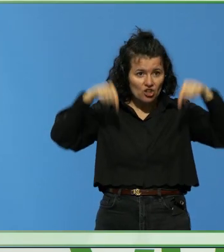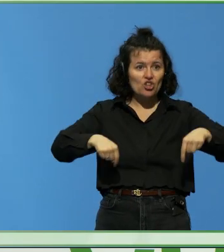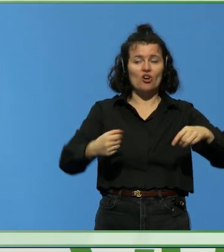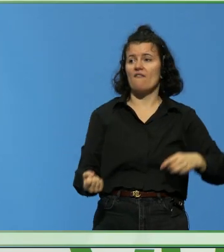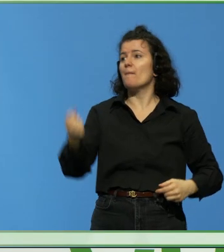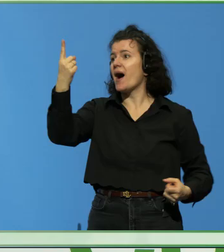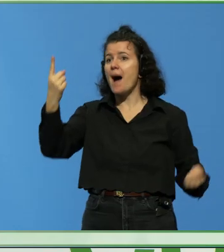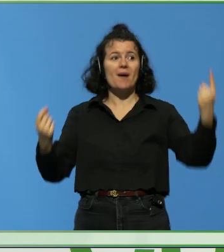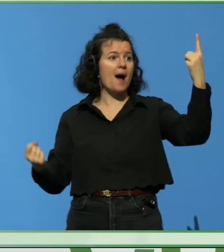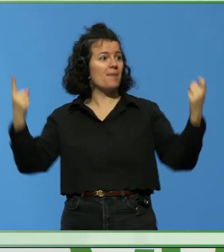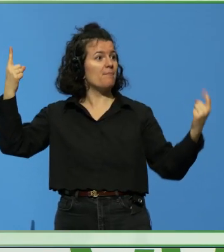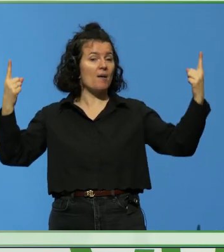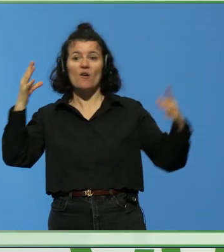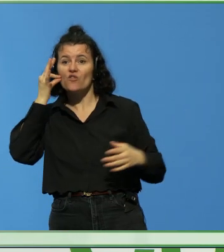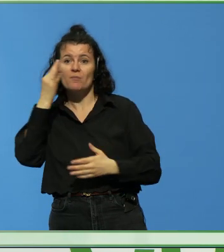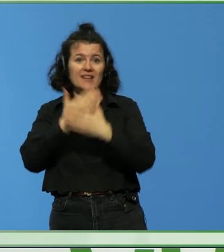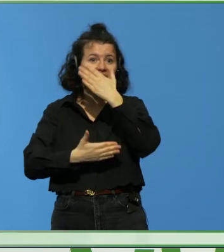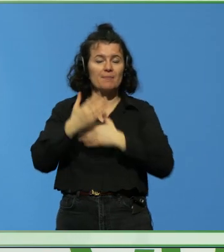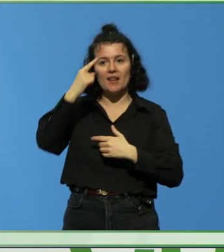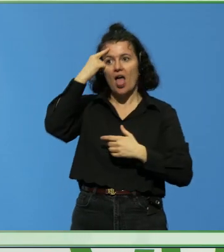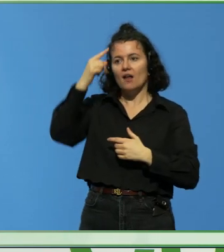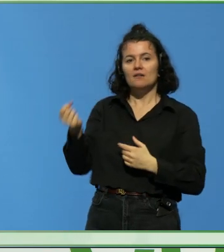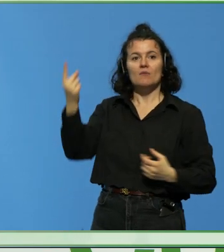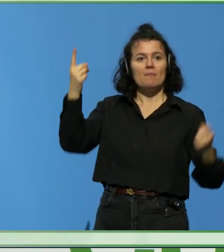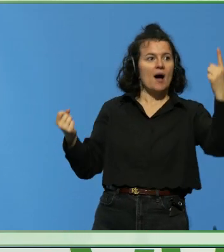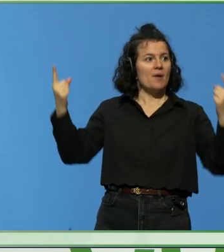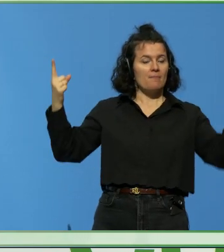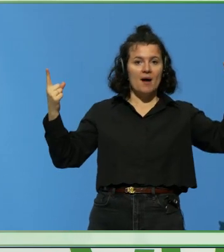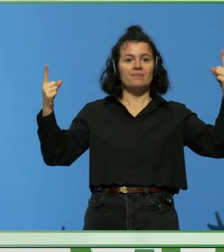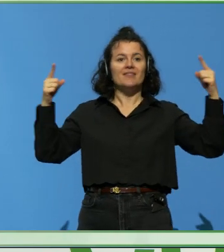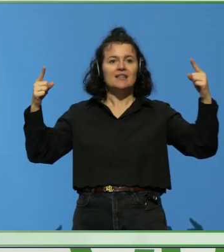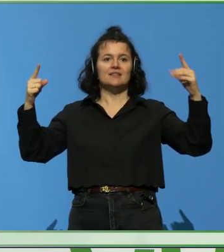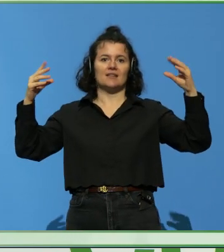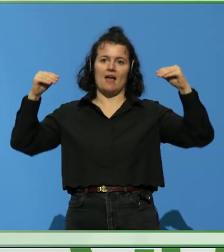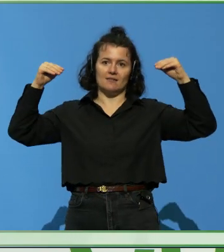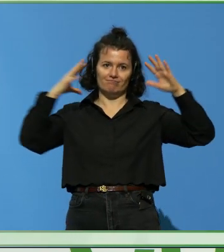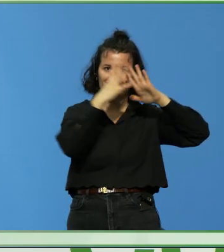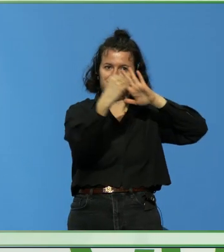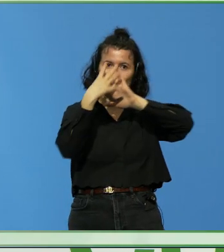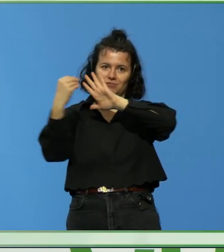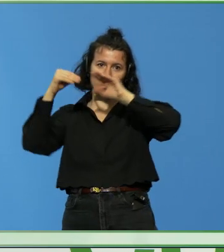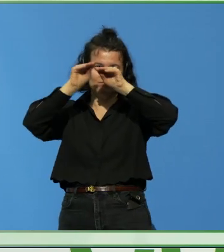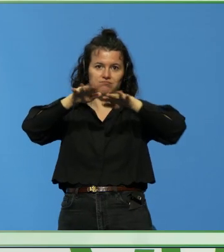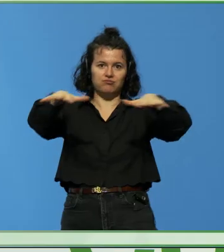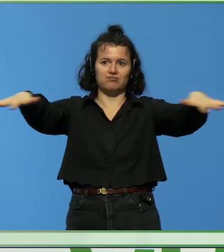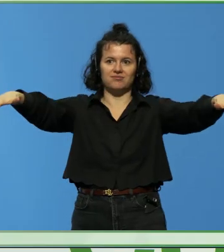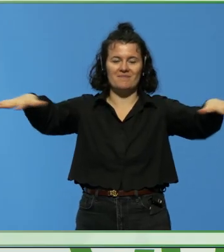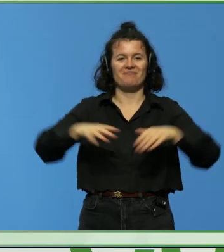women with disability. So we need to create that platform together. So thank you so much. Thank you.